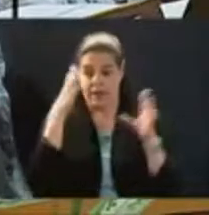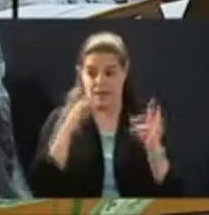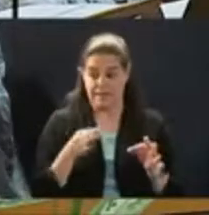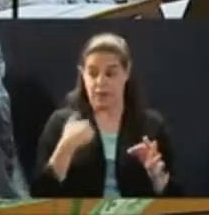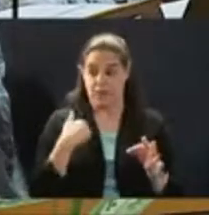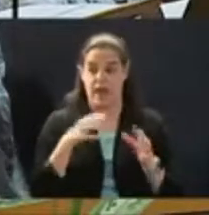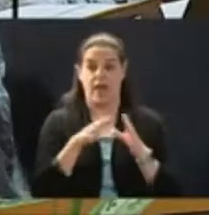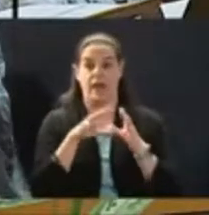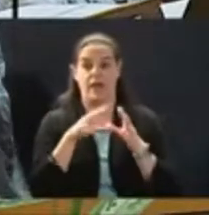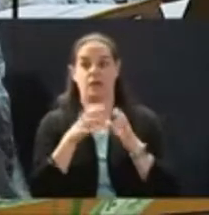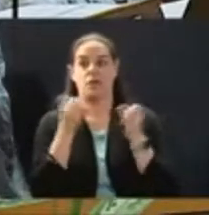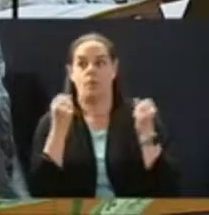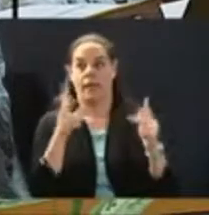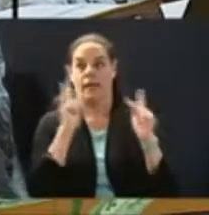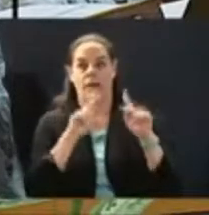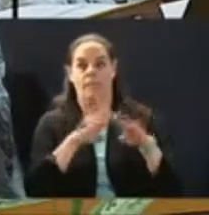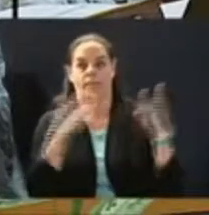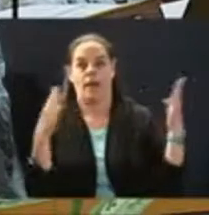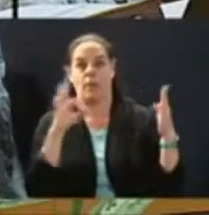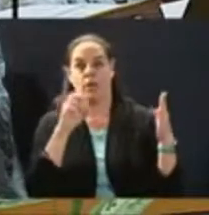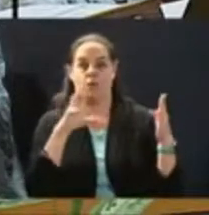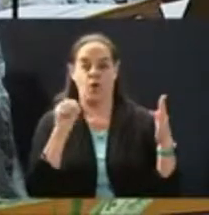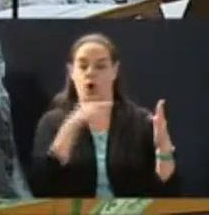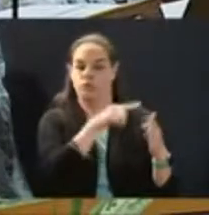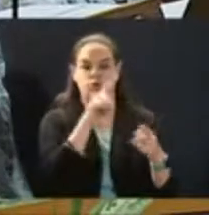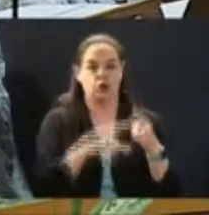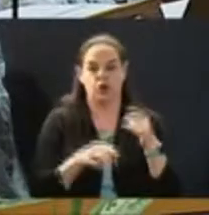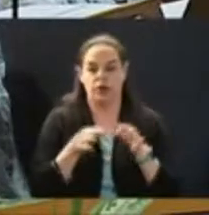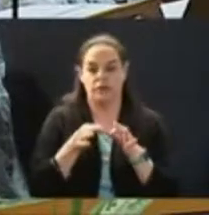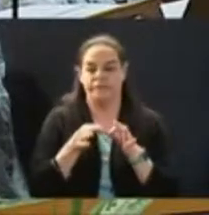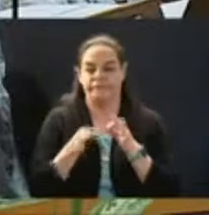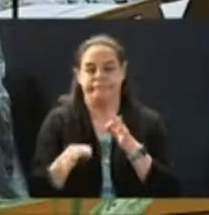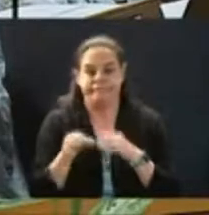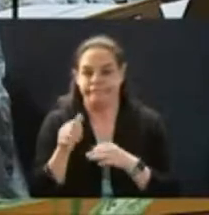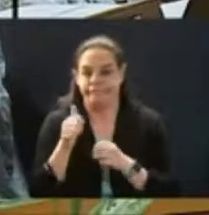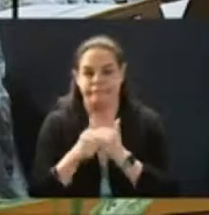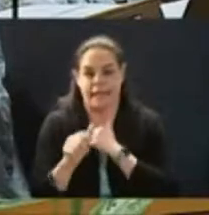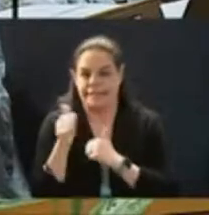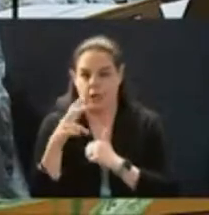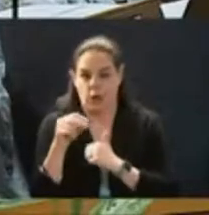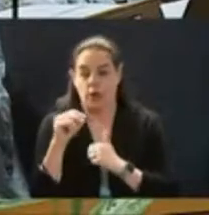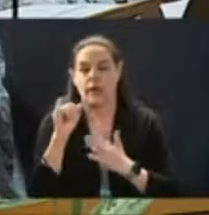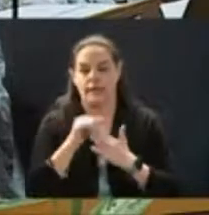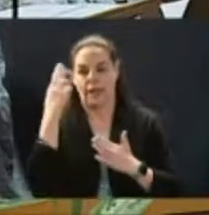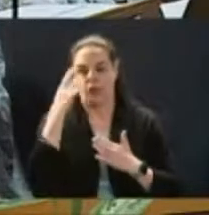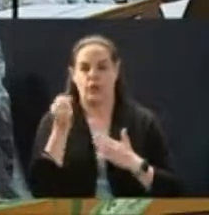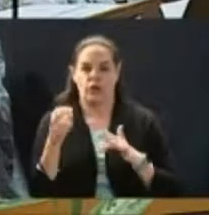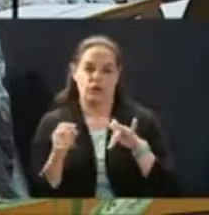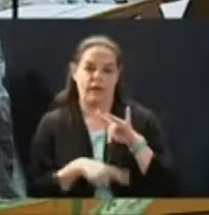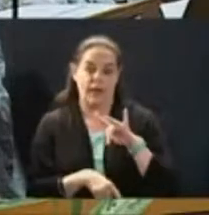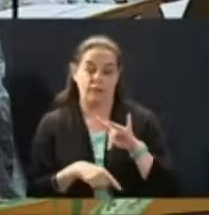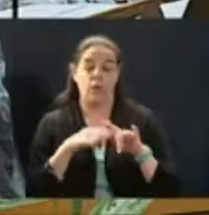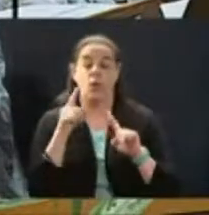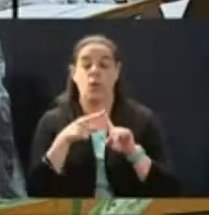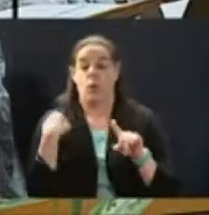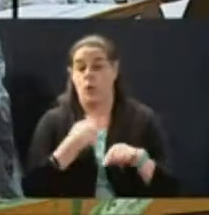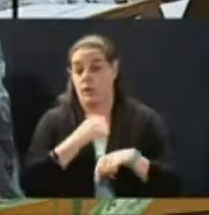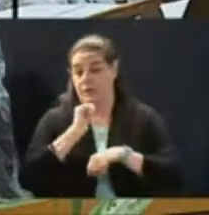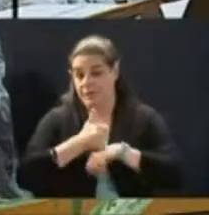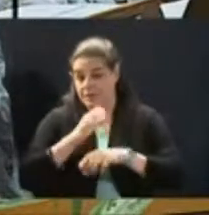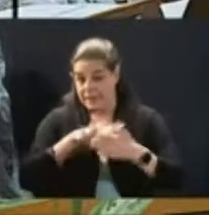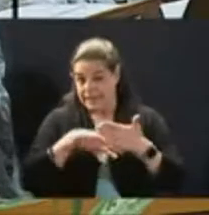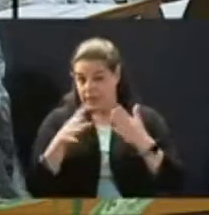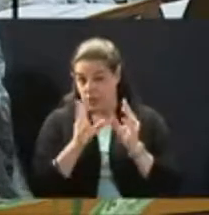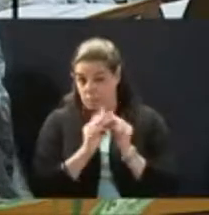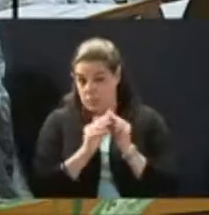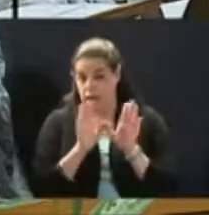public forum, there was no way that she could extend her time past that. And so that's the reason for her absence. When we scheduled the meeting, it was understood